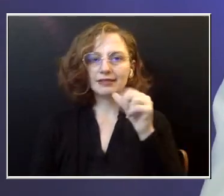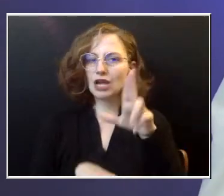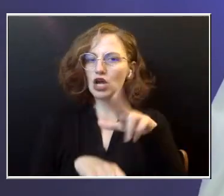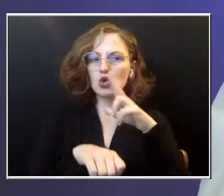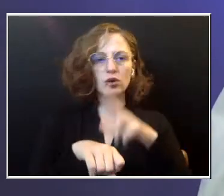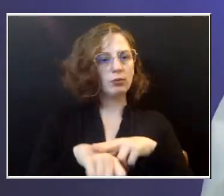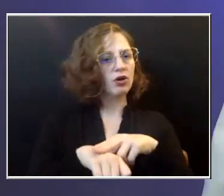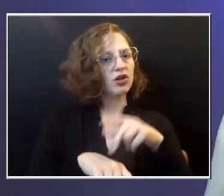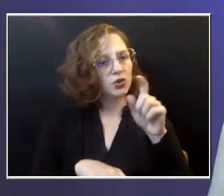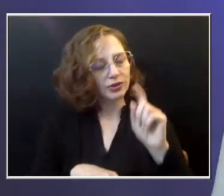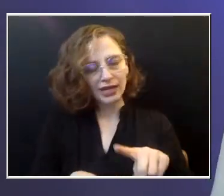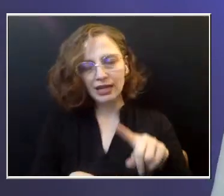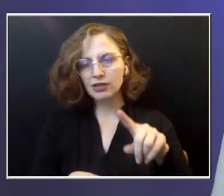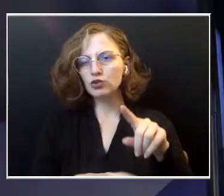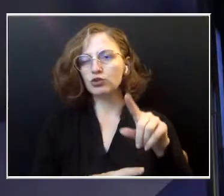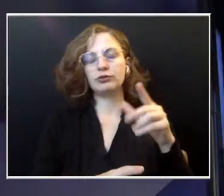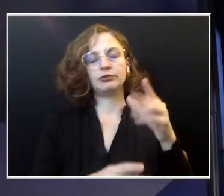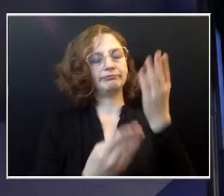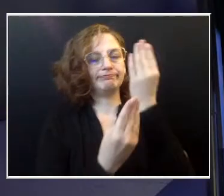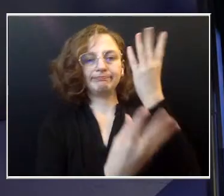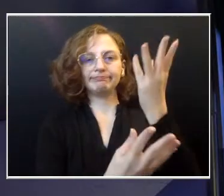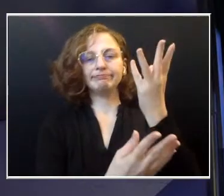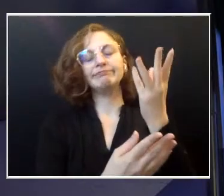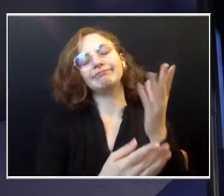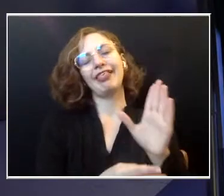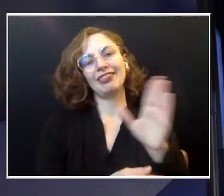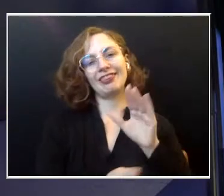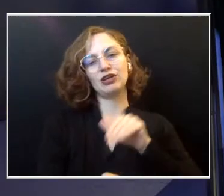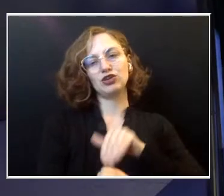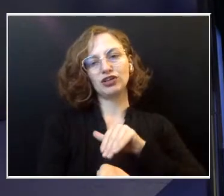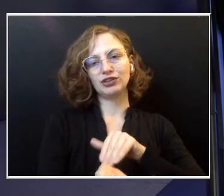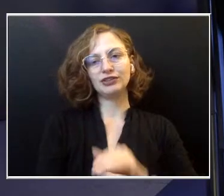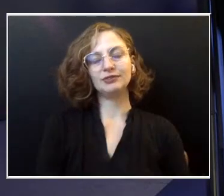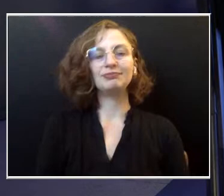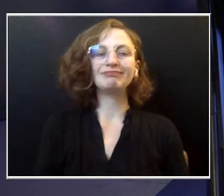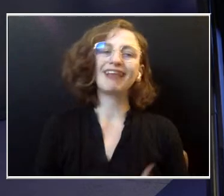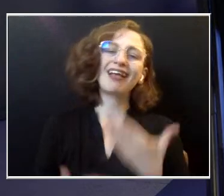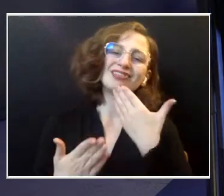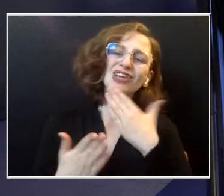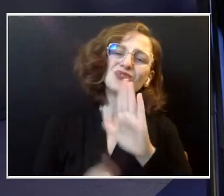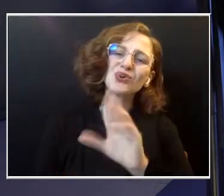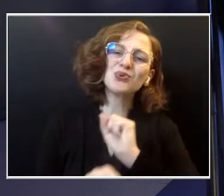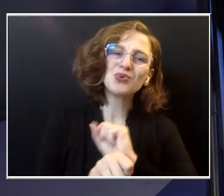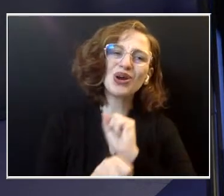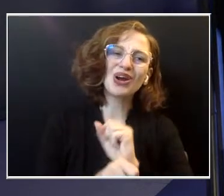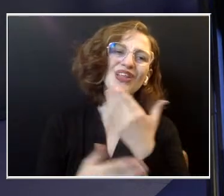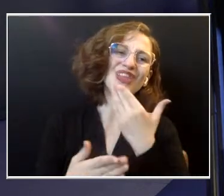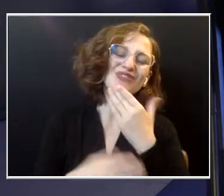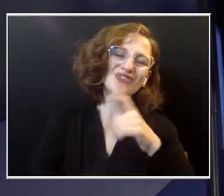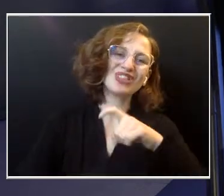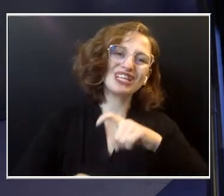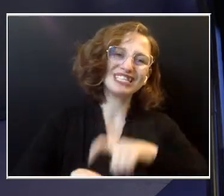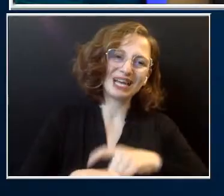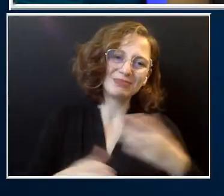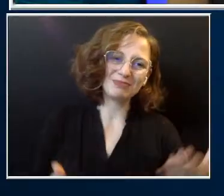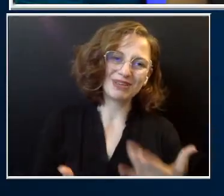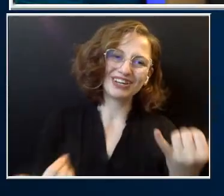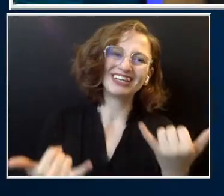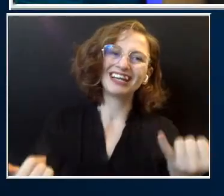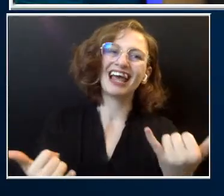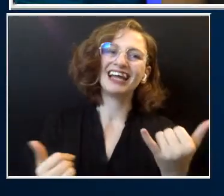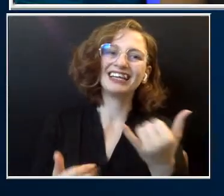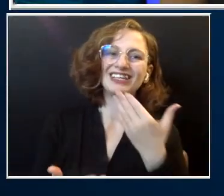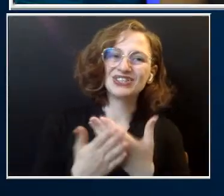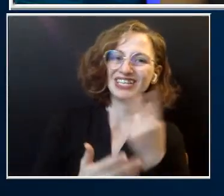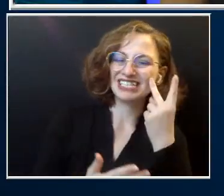to escalate it, they can escalate it. Thanks for all the work you do. Thanks for taking the time to be with us this Thanks morning. for having us. Good. You all take care. Good to see you. All right. So Bruce and